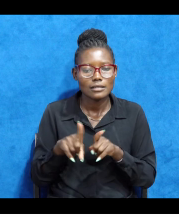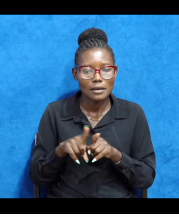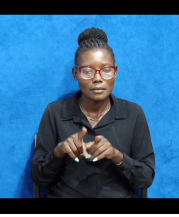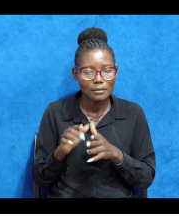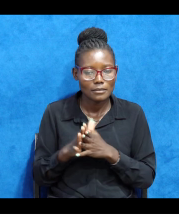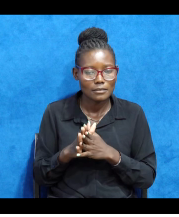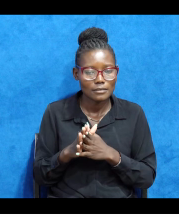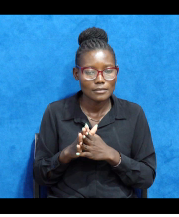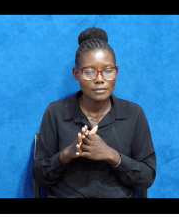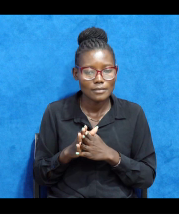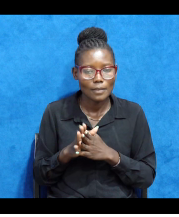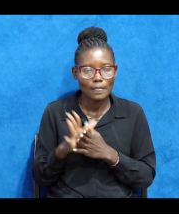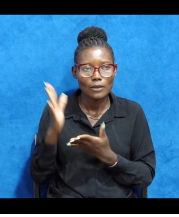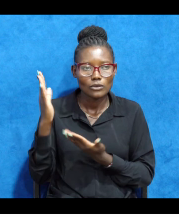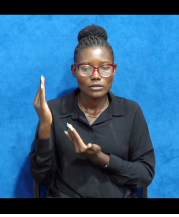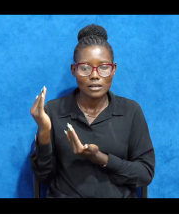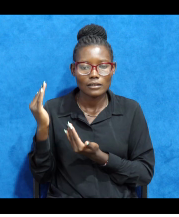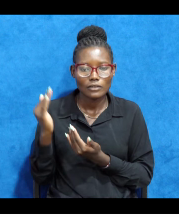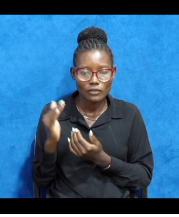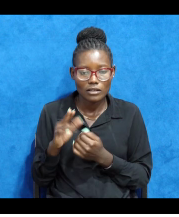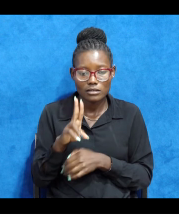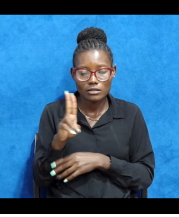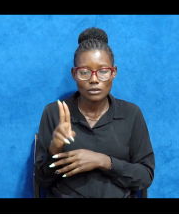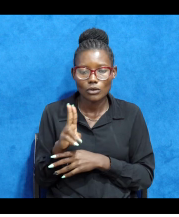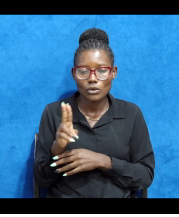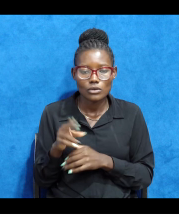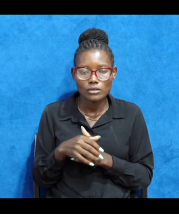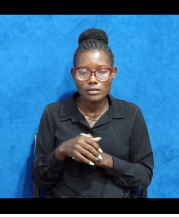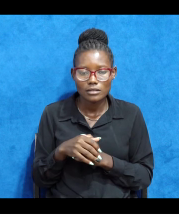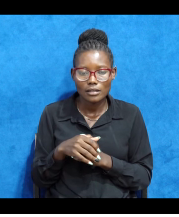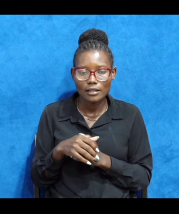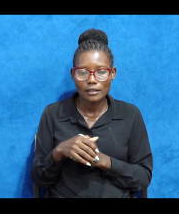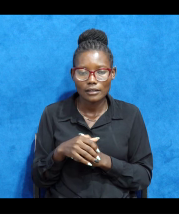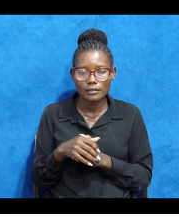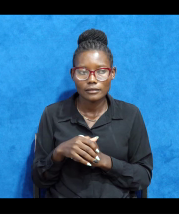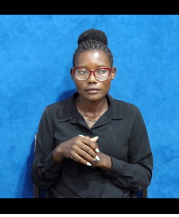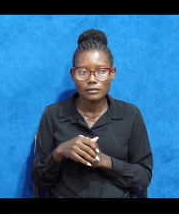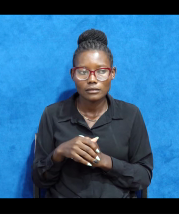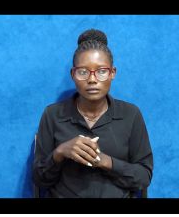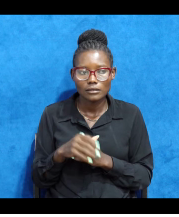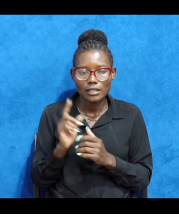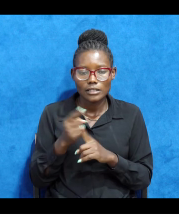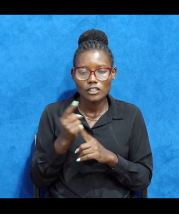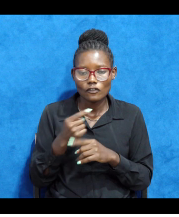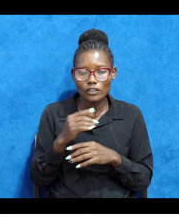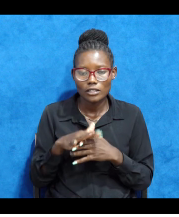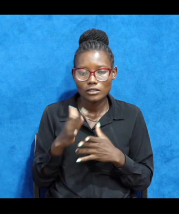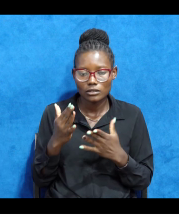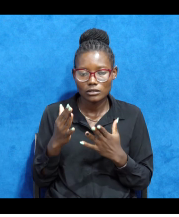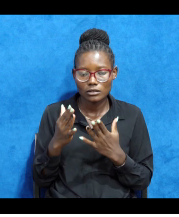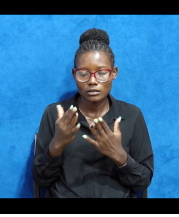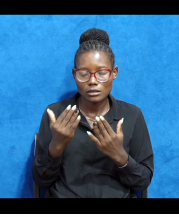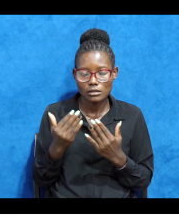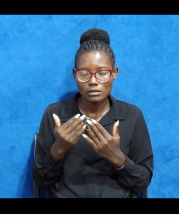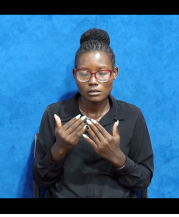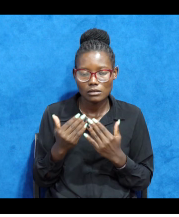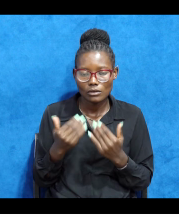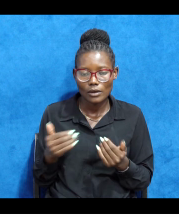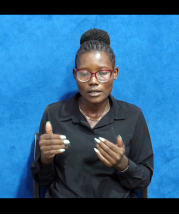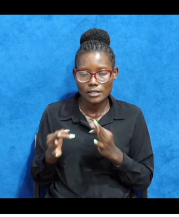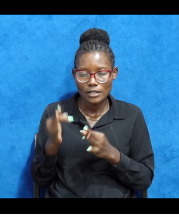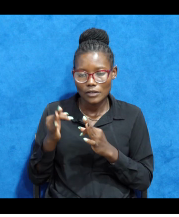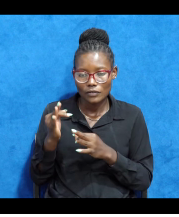all the time, we're going to really emphasize their acceleration movements. We're going to emphasize those drive patterns.